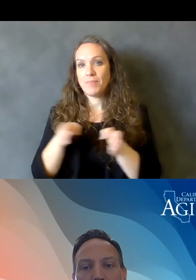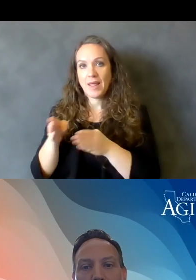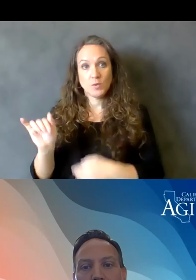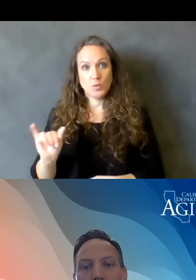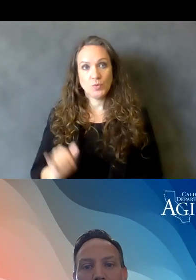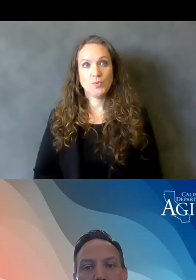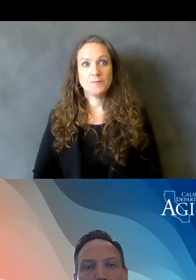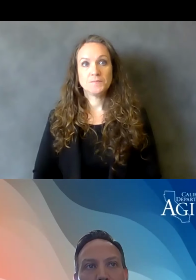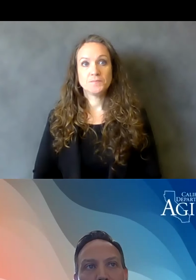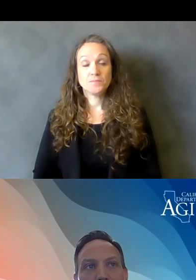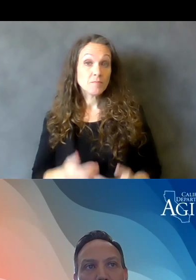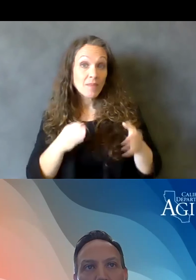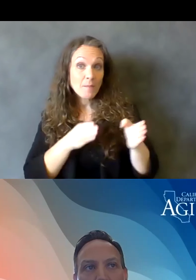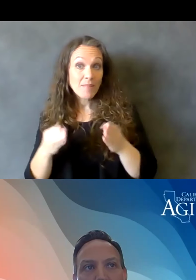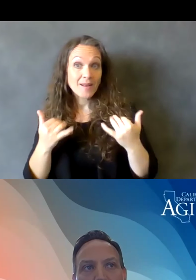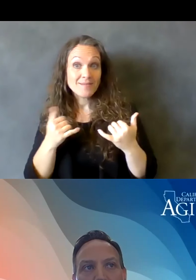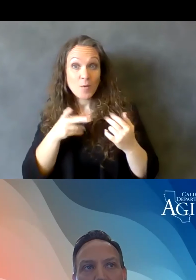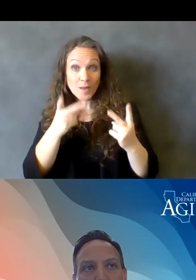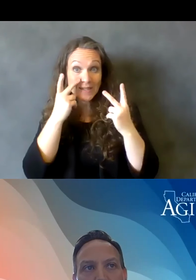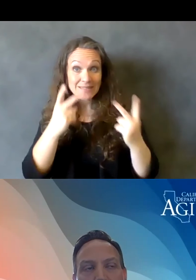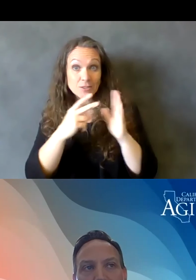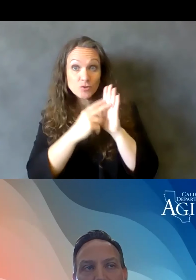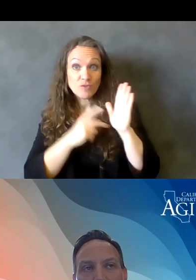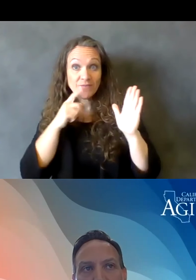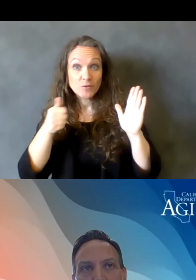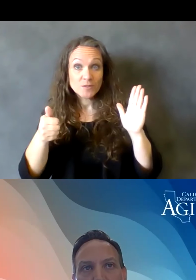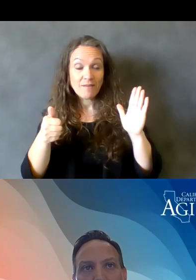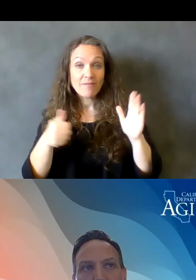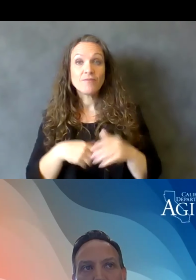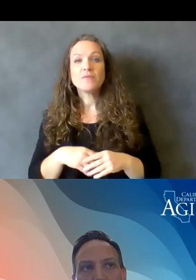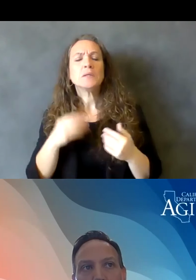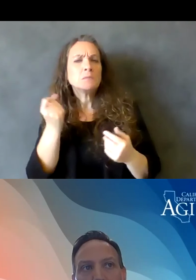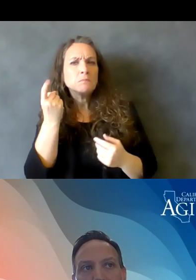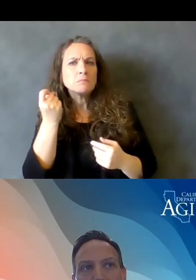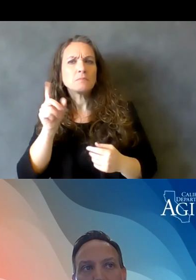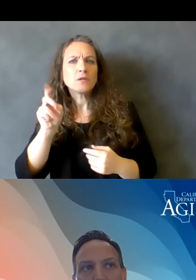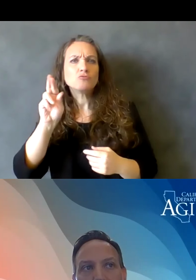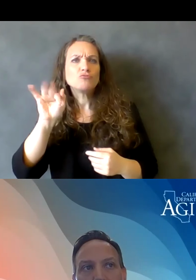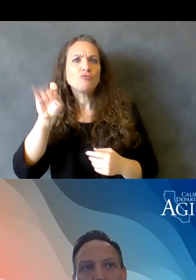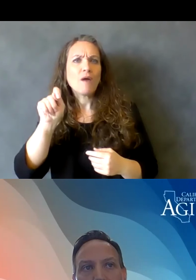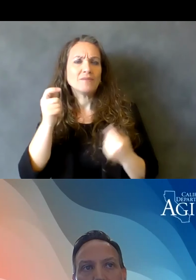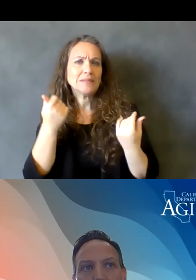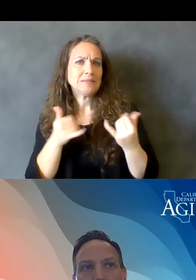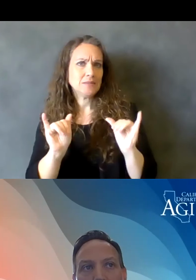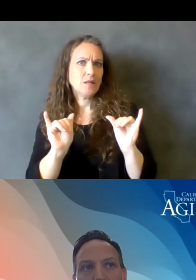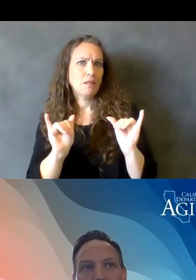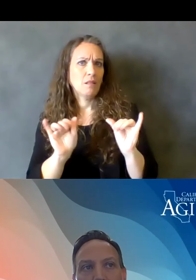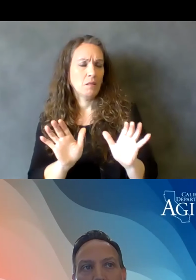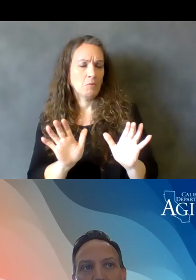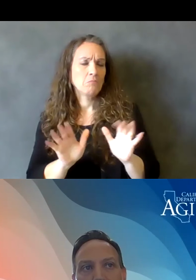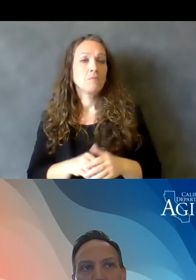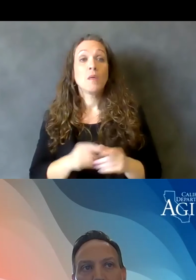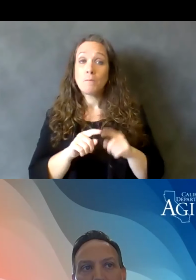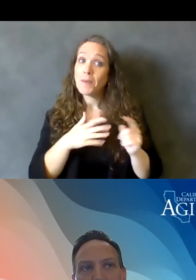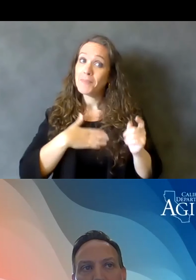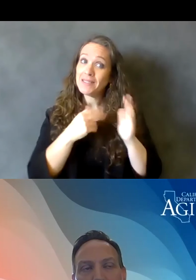plan is now available on the CDA homepage for view. It is a draft plan, so please review it. We have put up